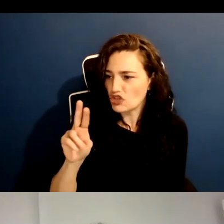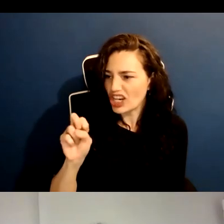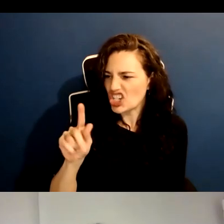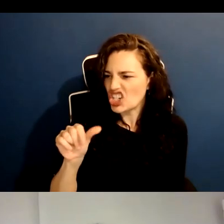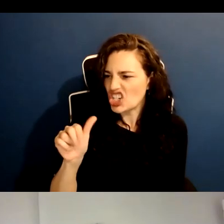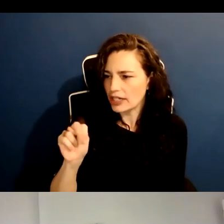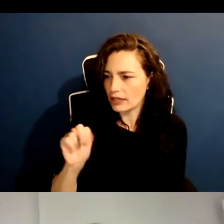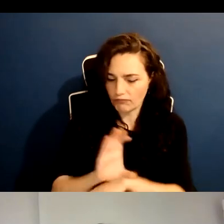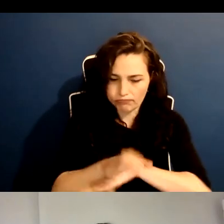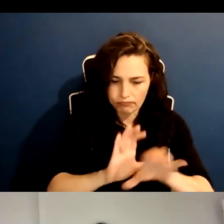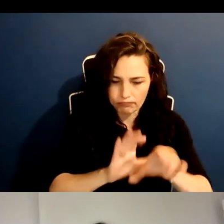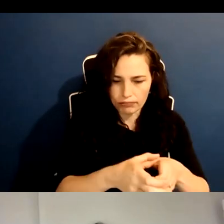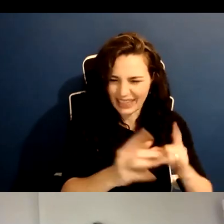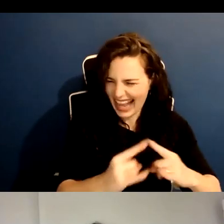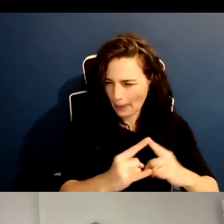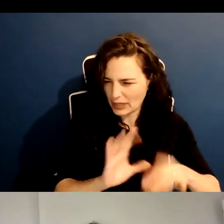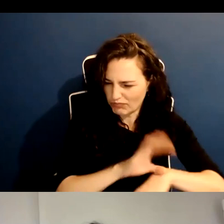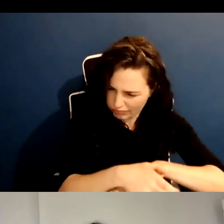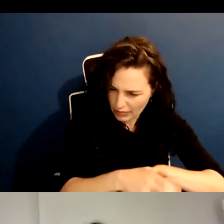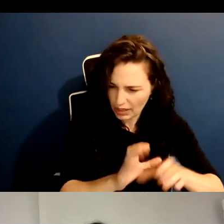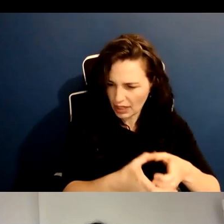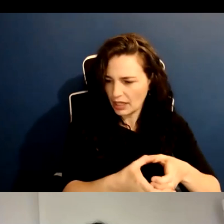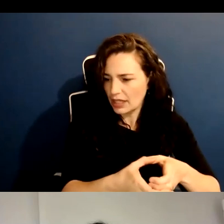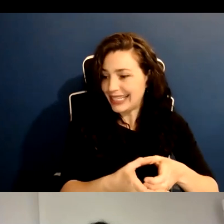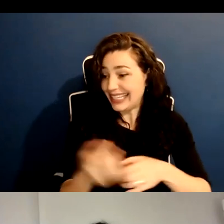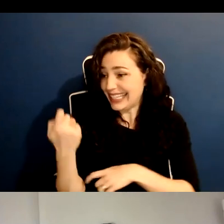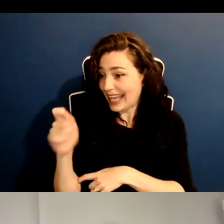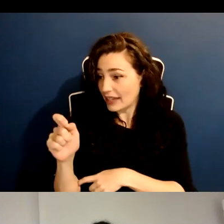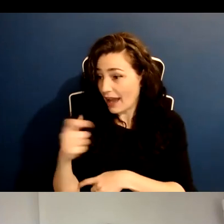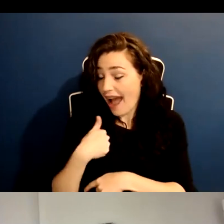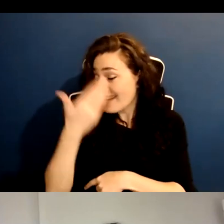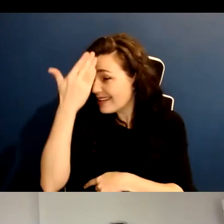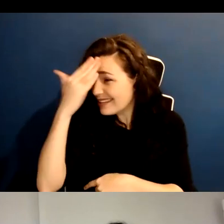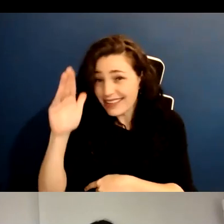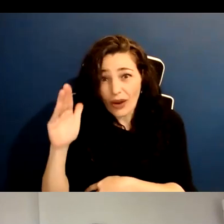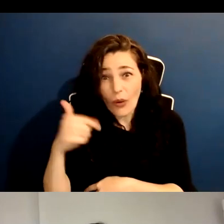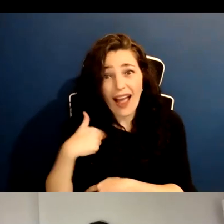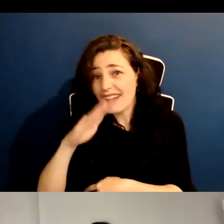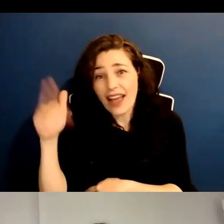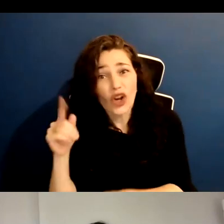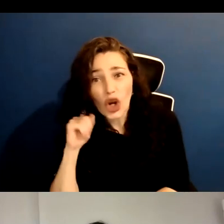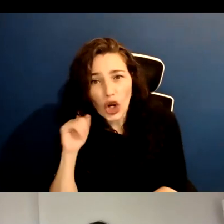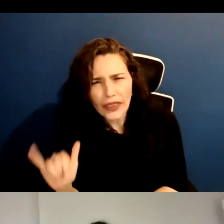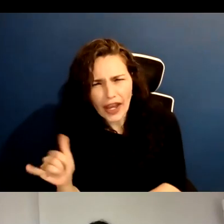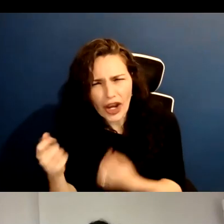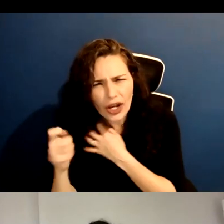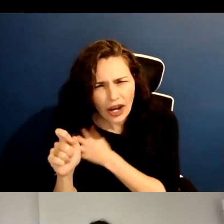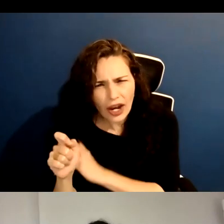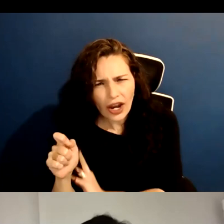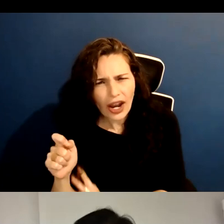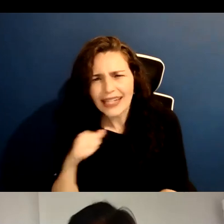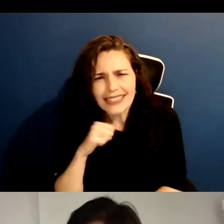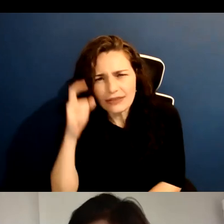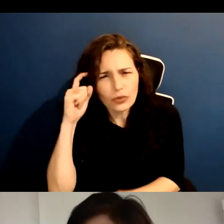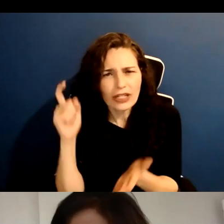them, you know, never heard of them, never realized the extent of kind of what the British